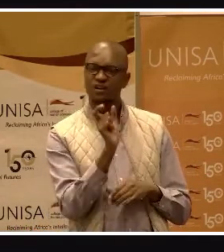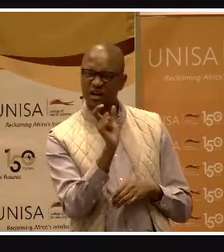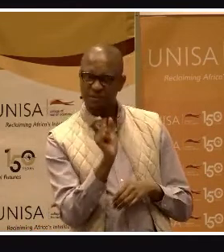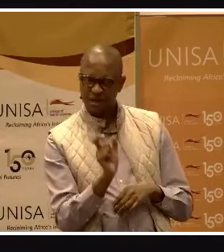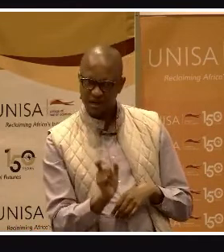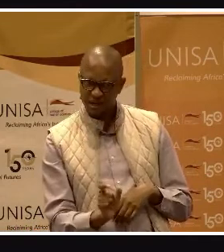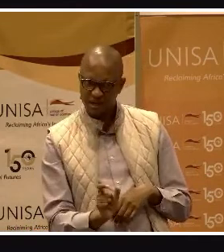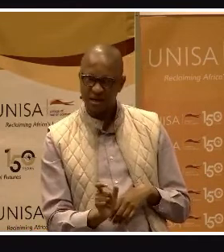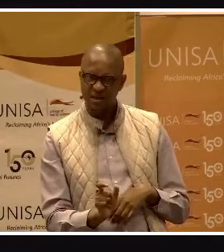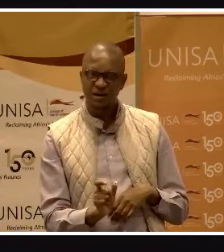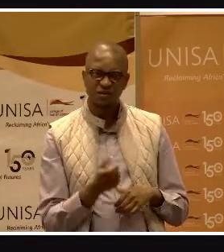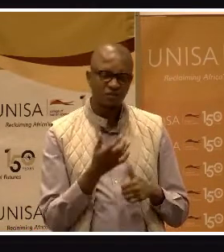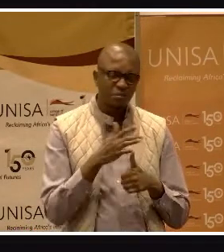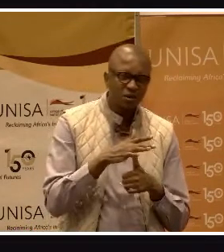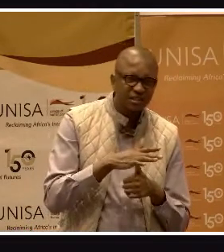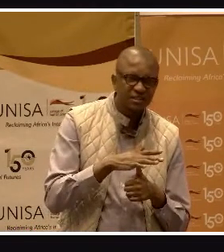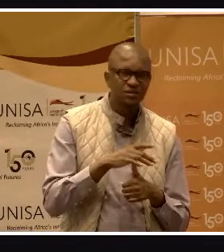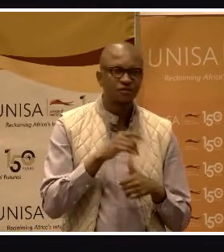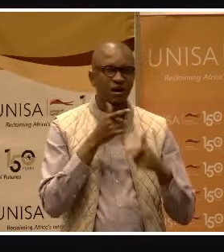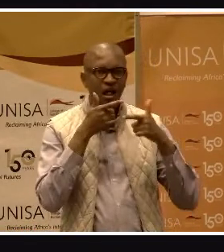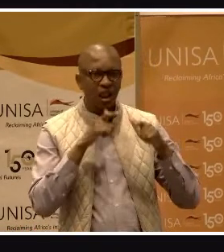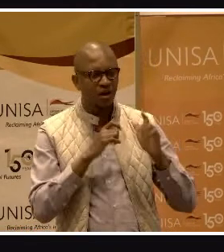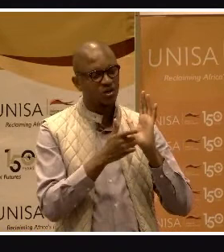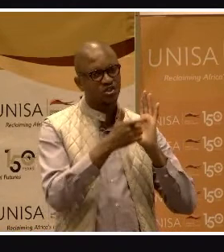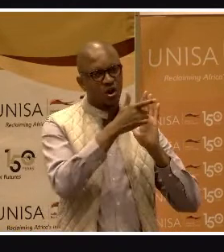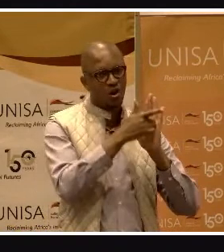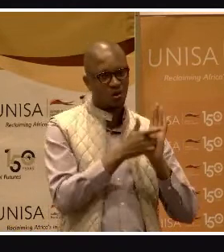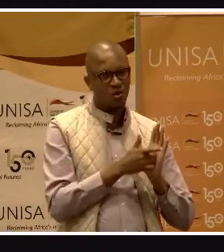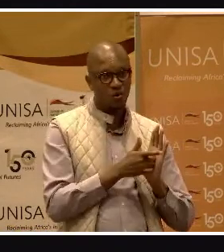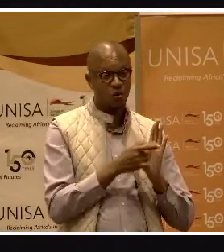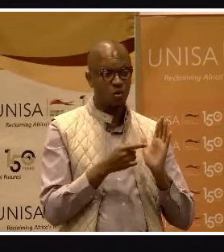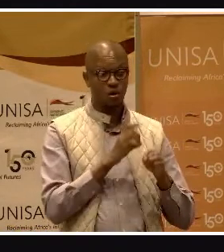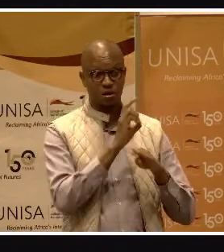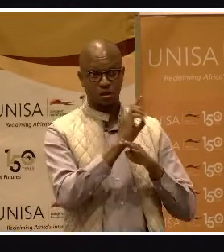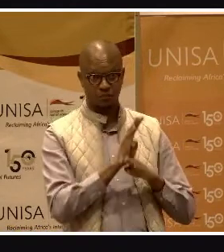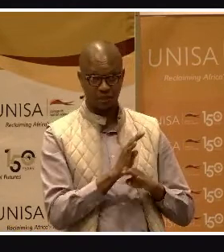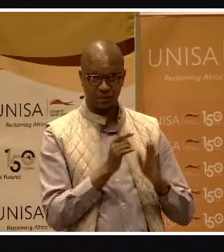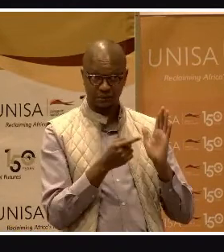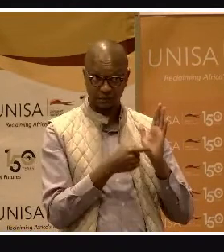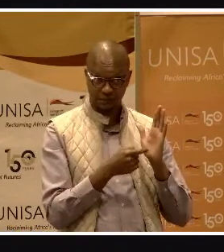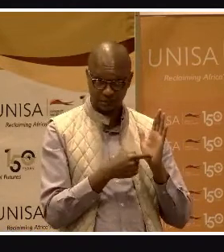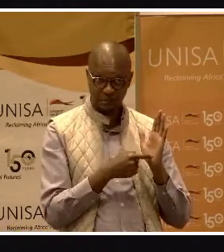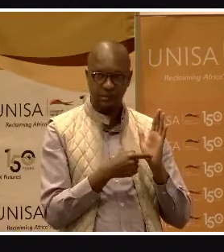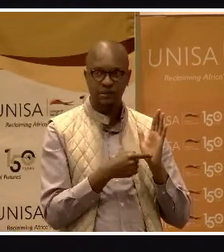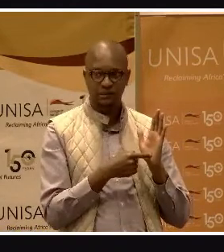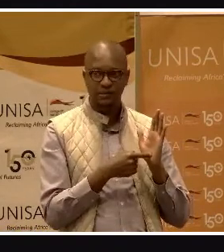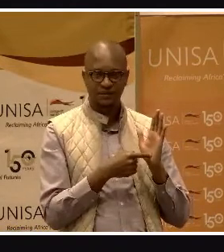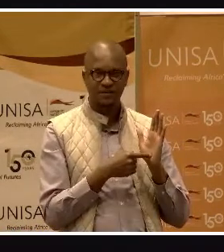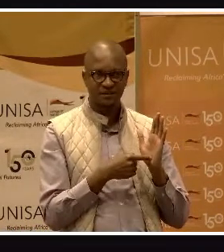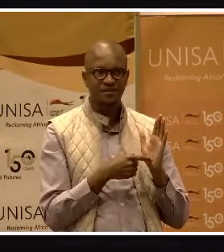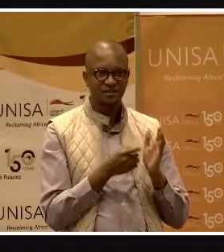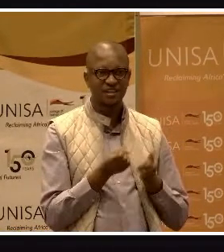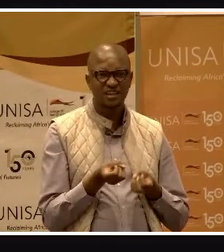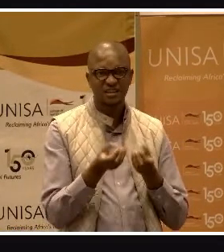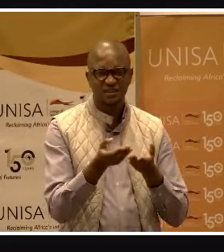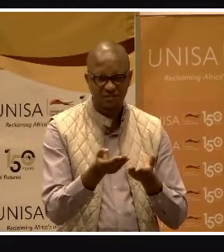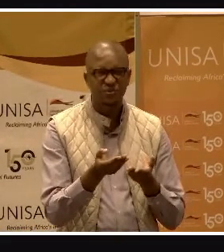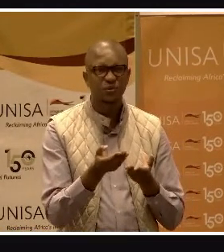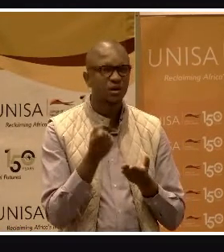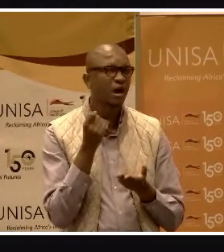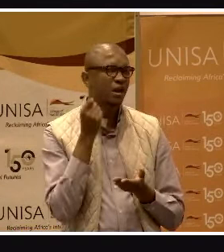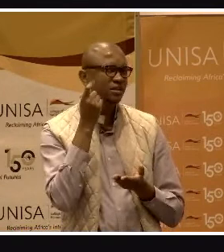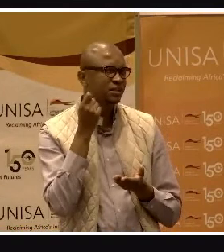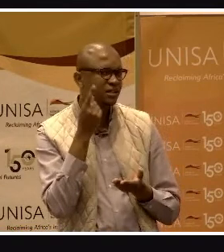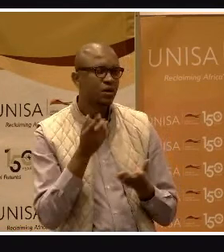consequences of language loss. And this database helps researchers to understand the stake when languages become a